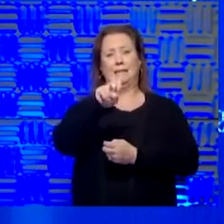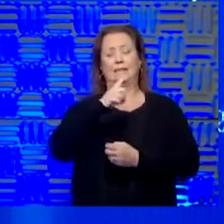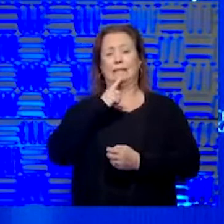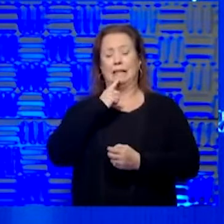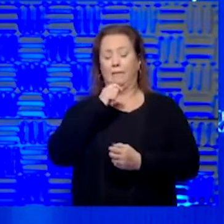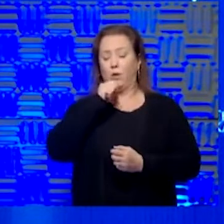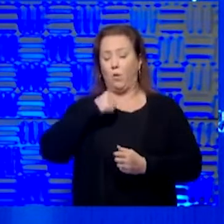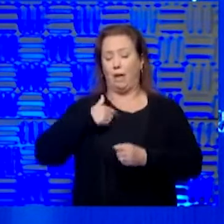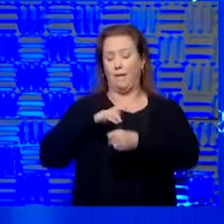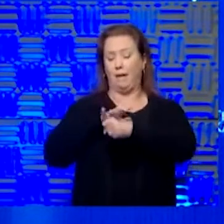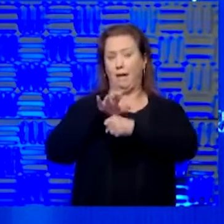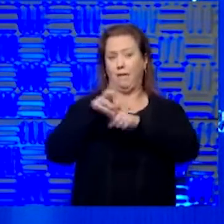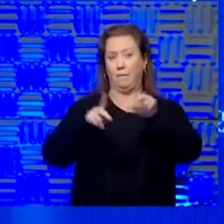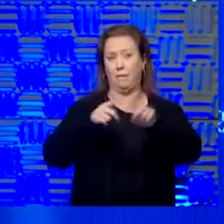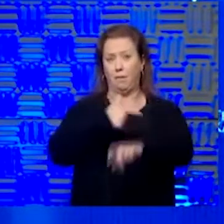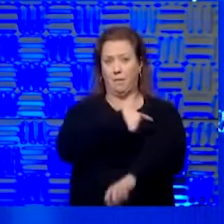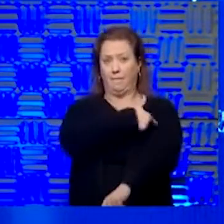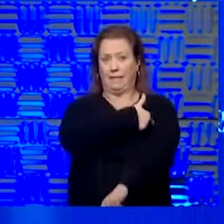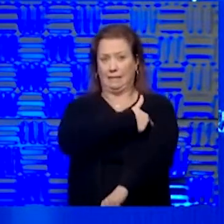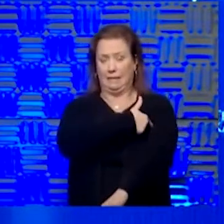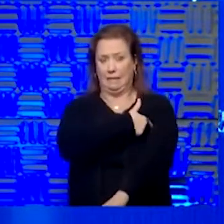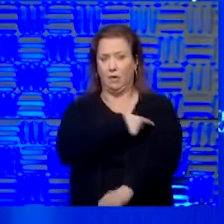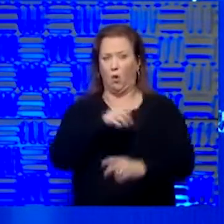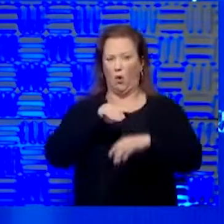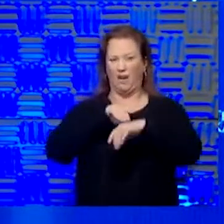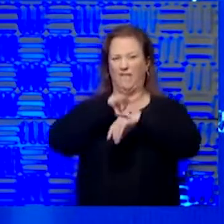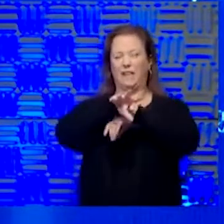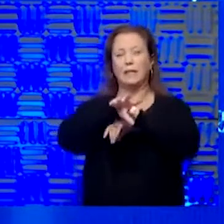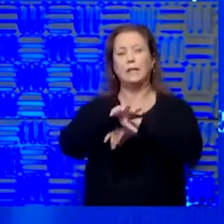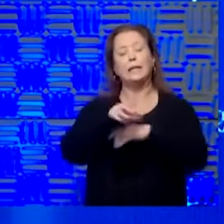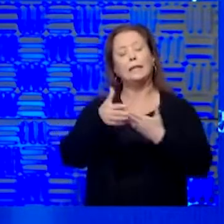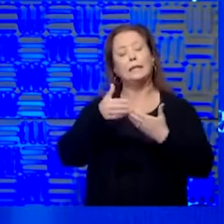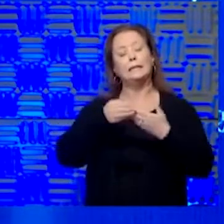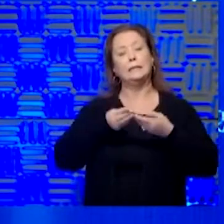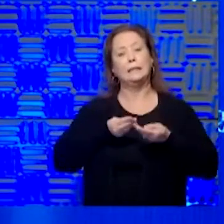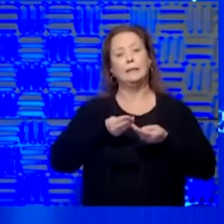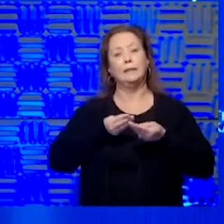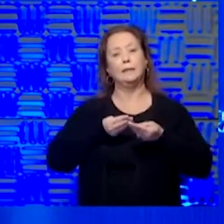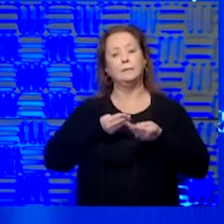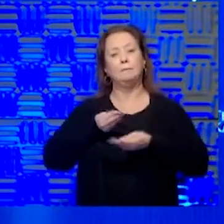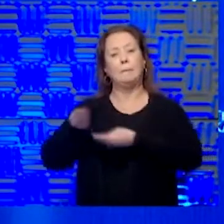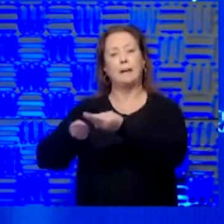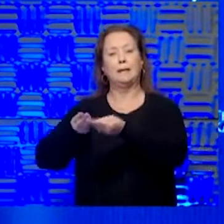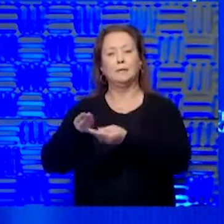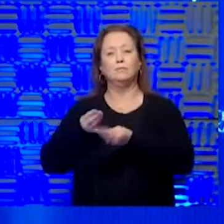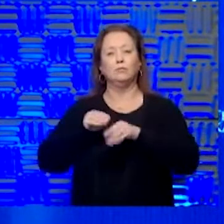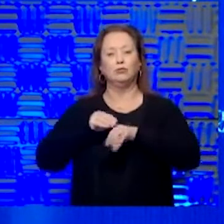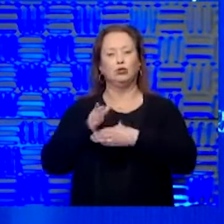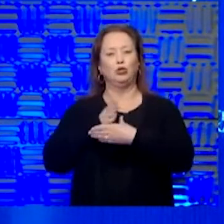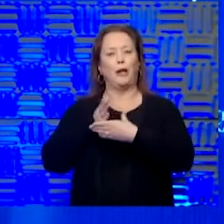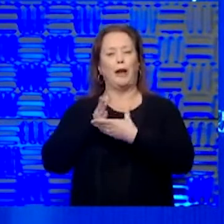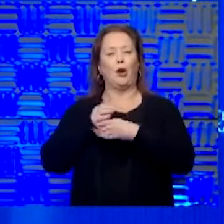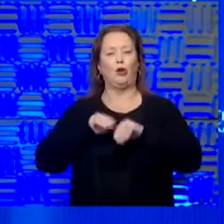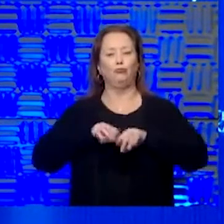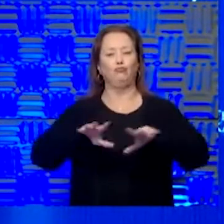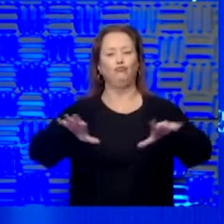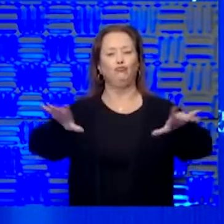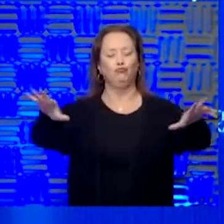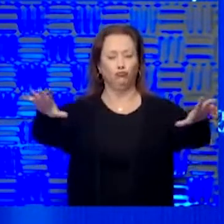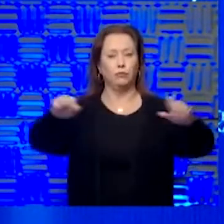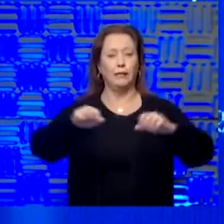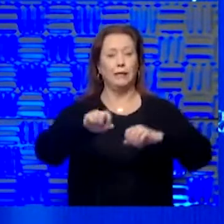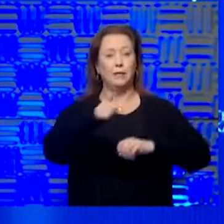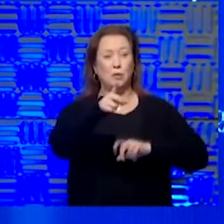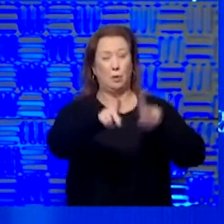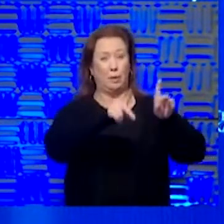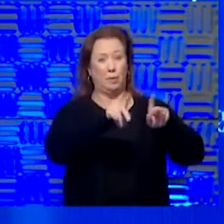infected or vaccinated, then it's easier to pass the virus. So for people who are at home with different diseases, that's a little